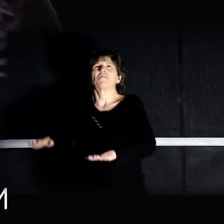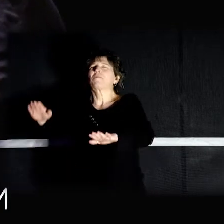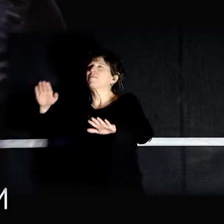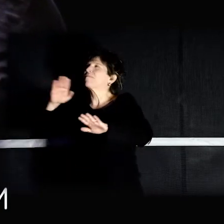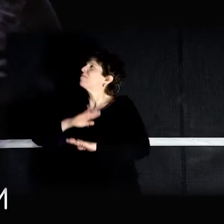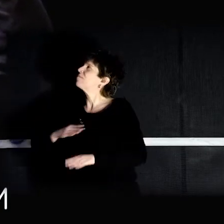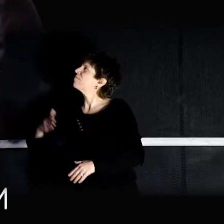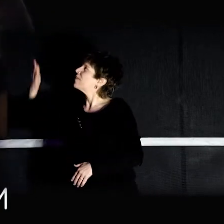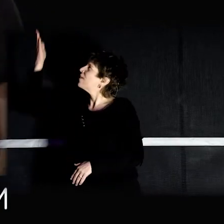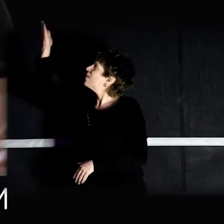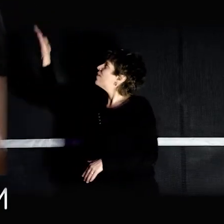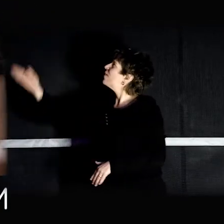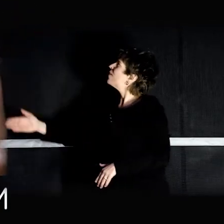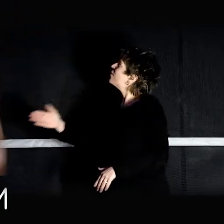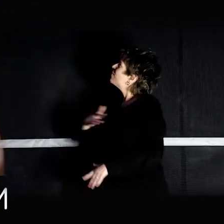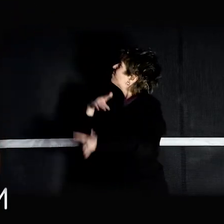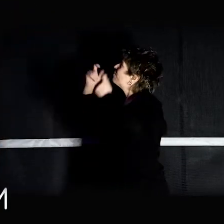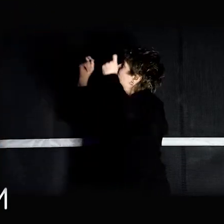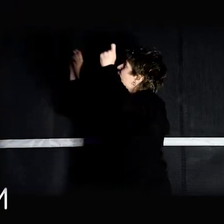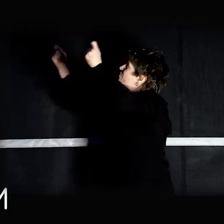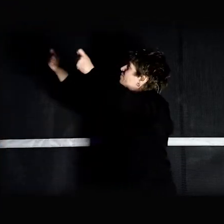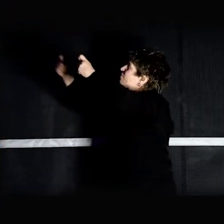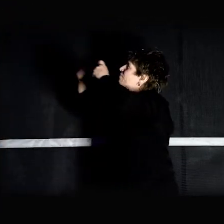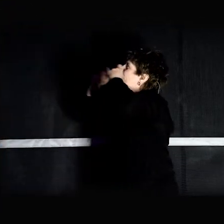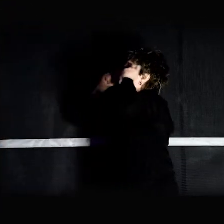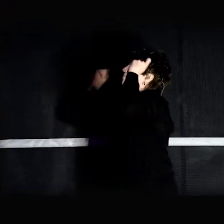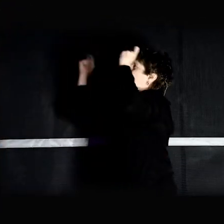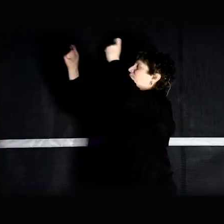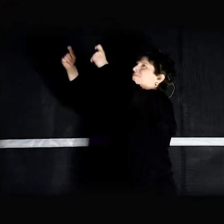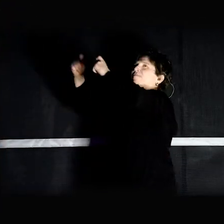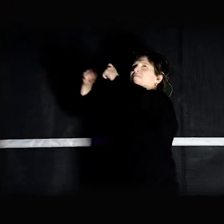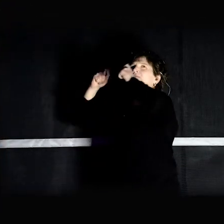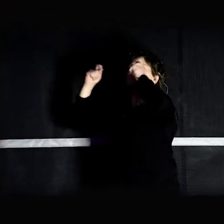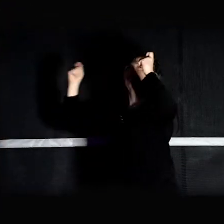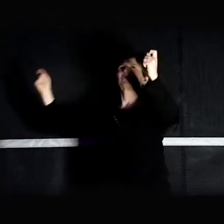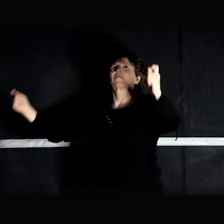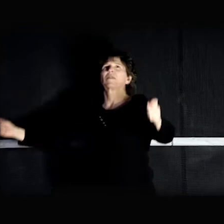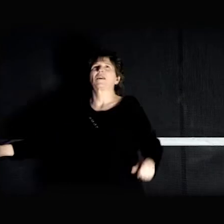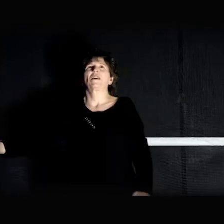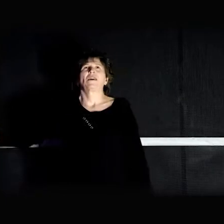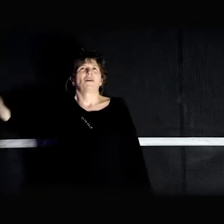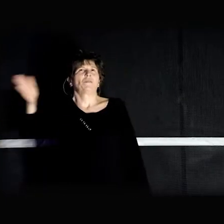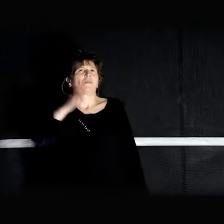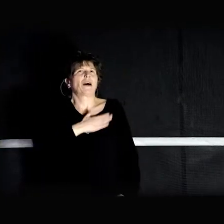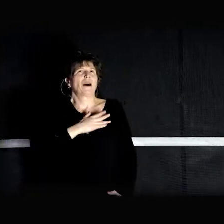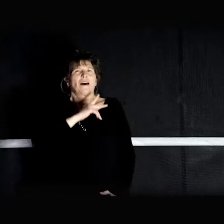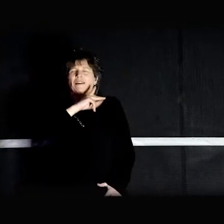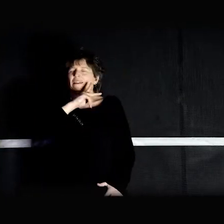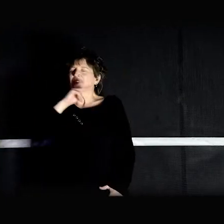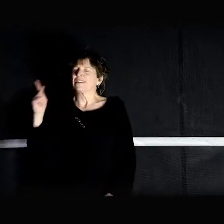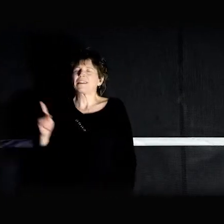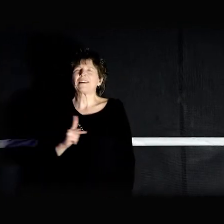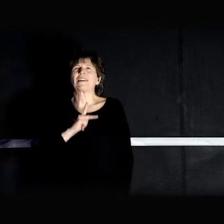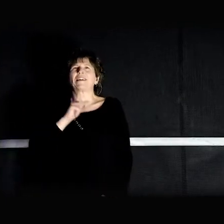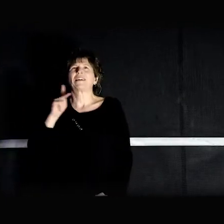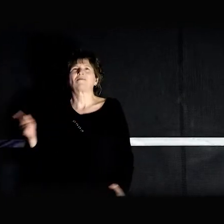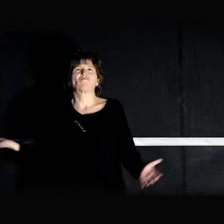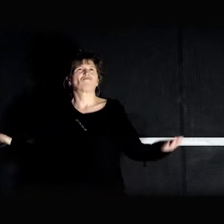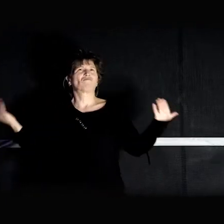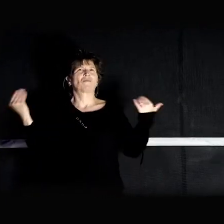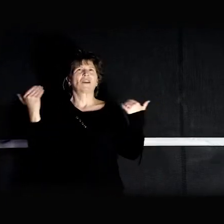the fountain I drink from. Oh, he is my song. Let